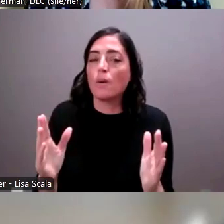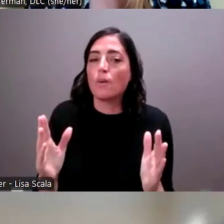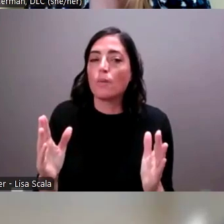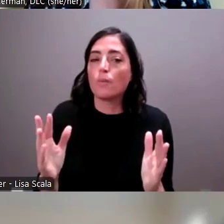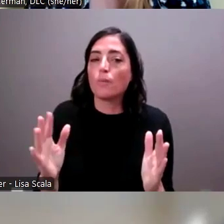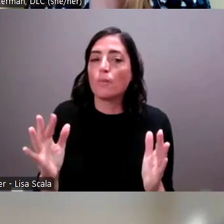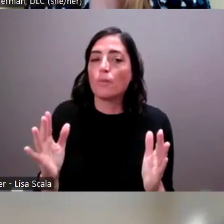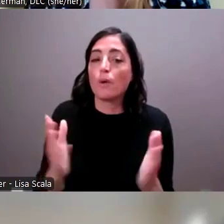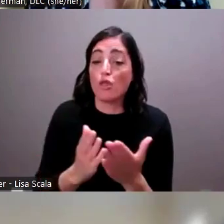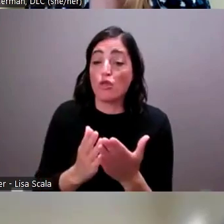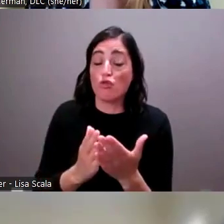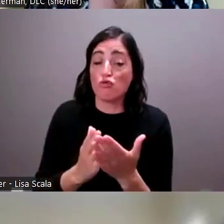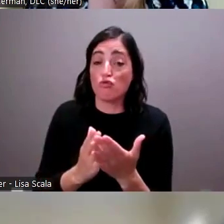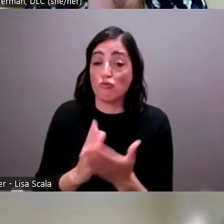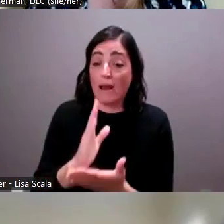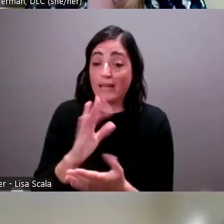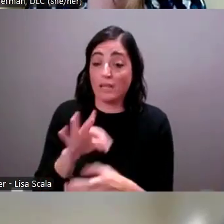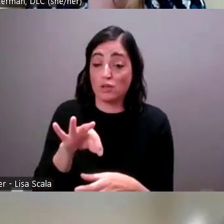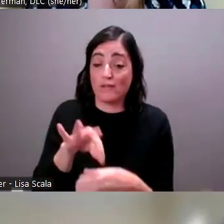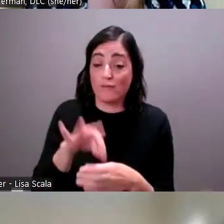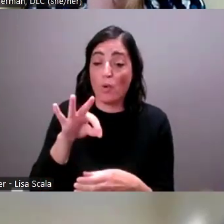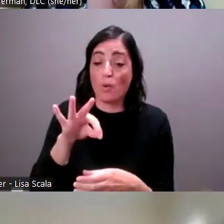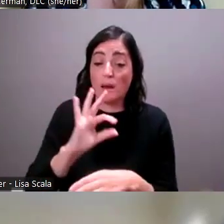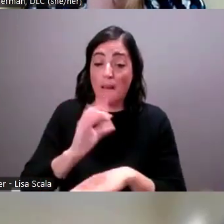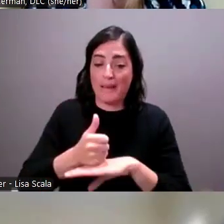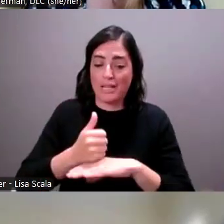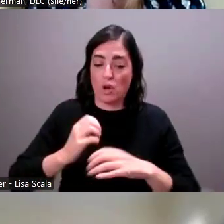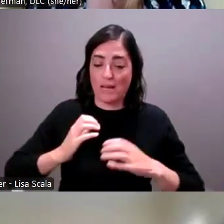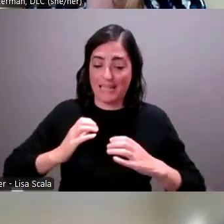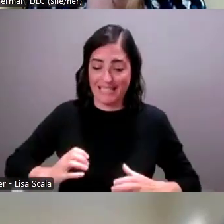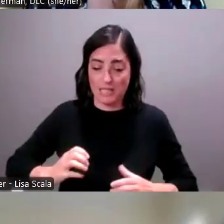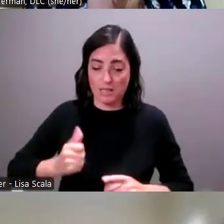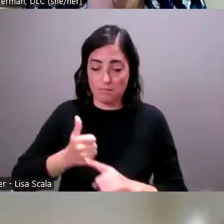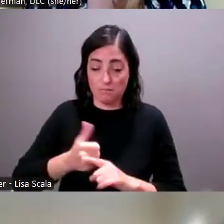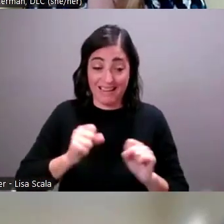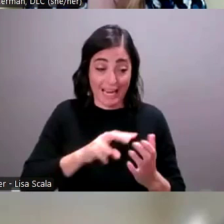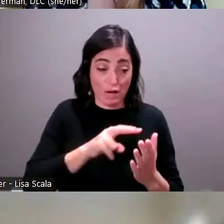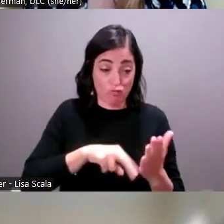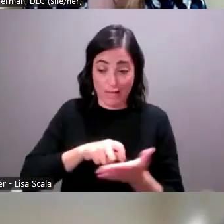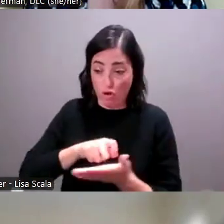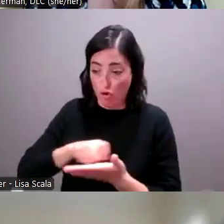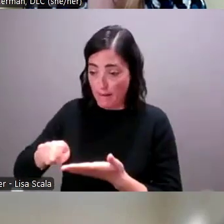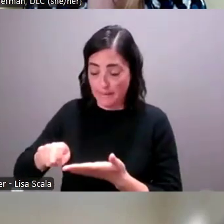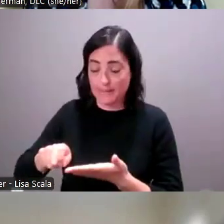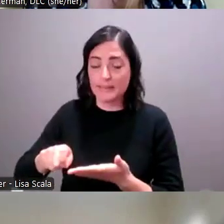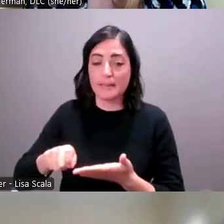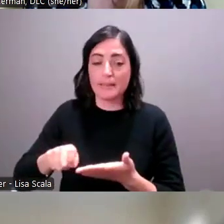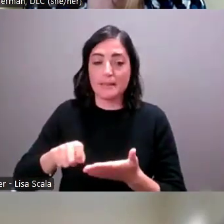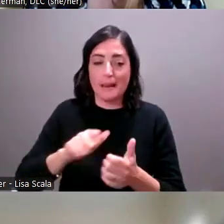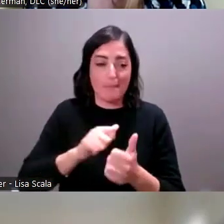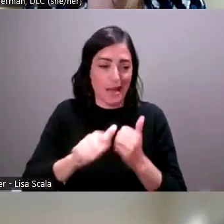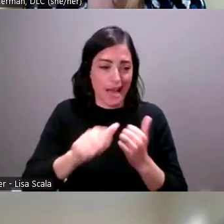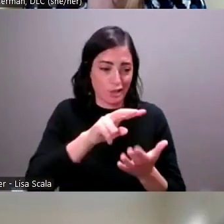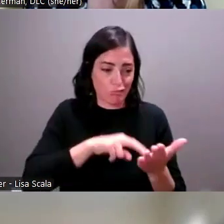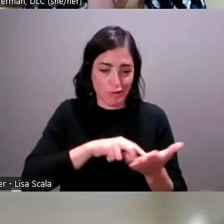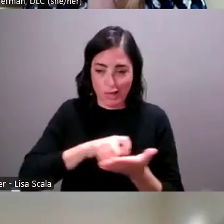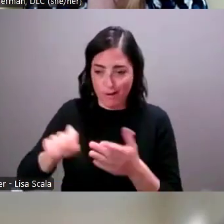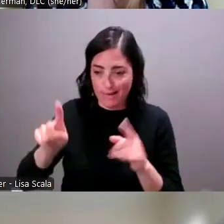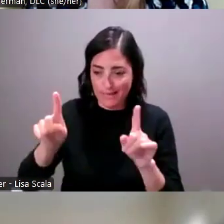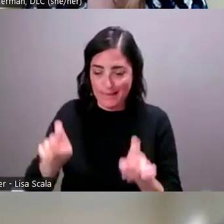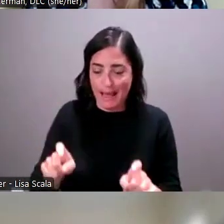the right to vote to be based on a citizen being able to read or write, you know, passing a literacy test